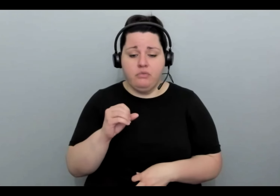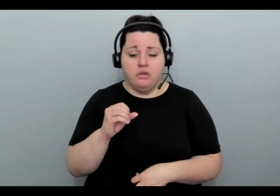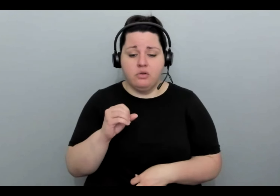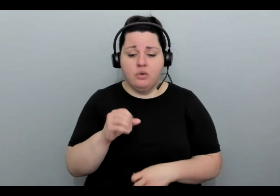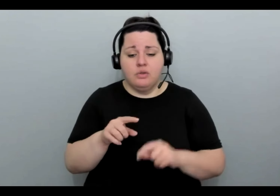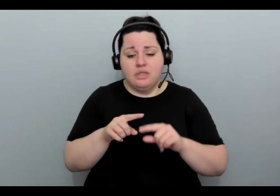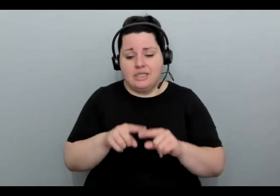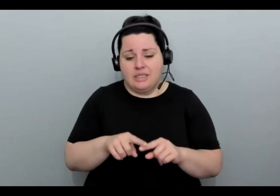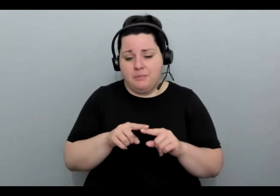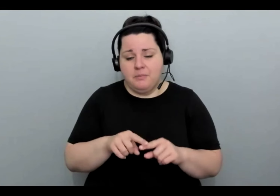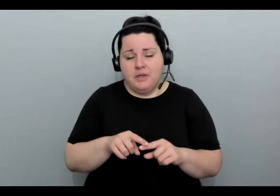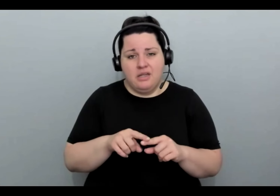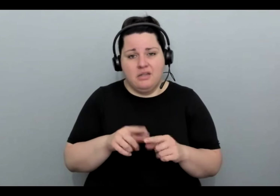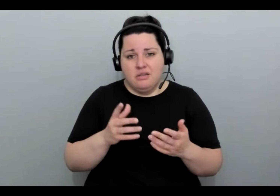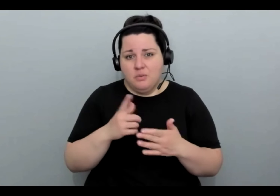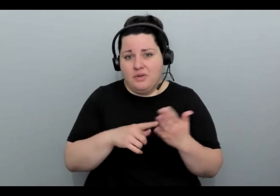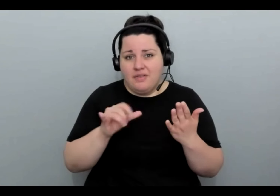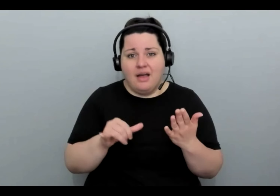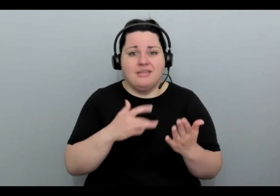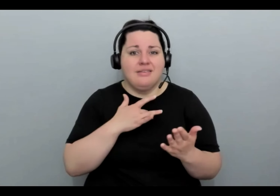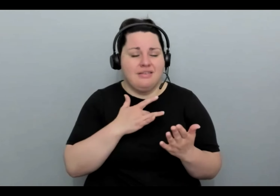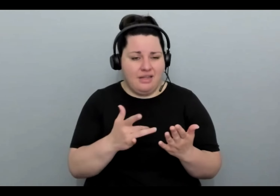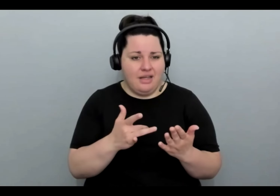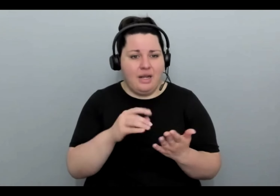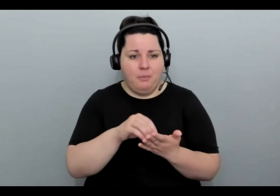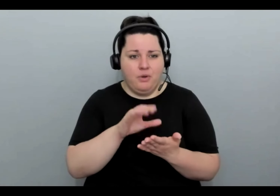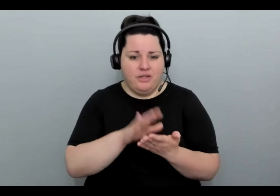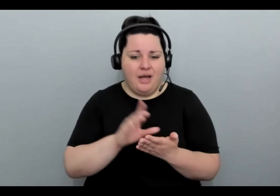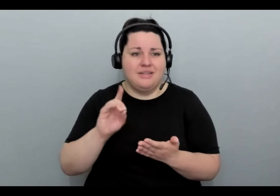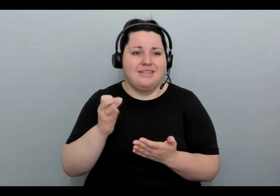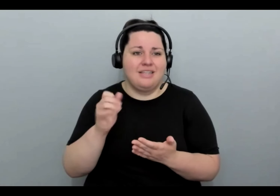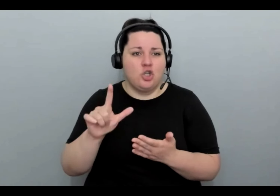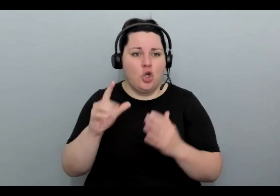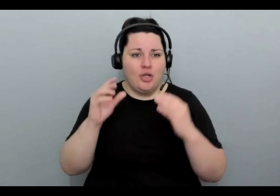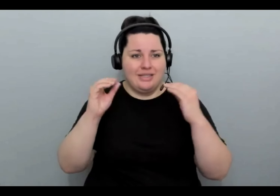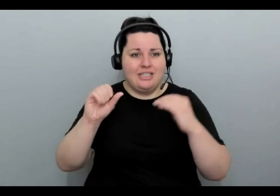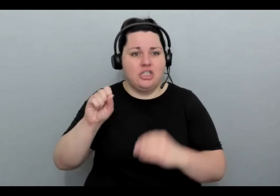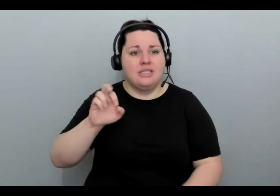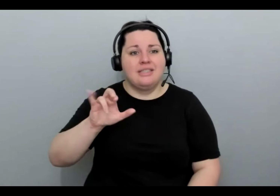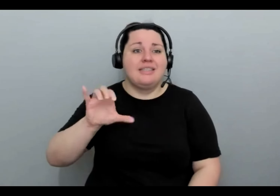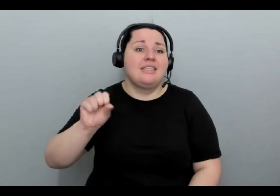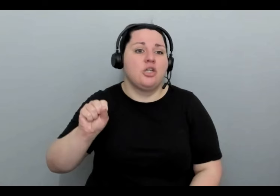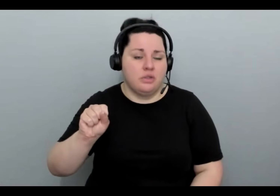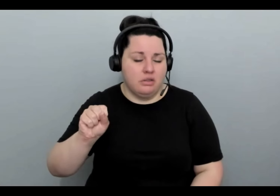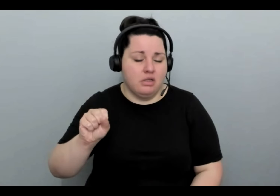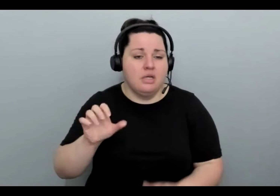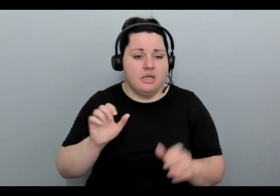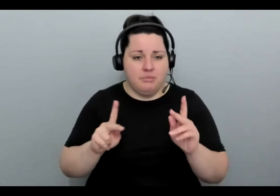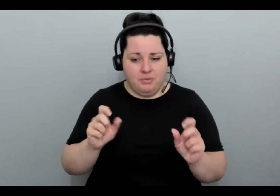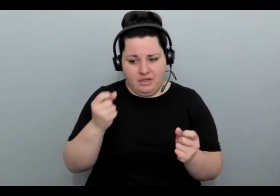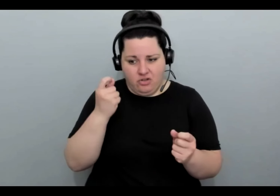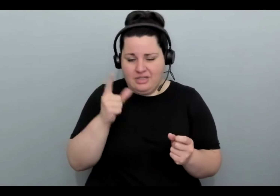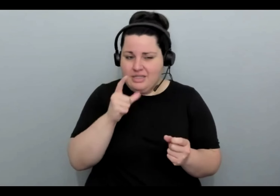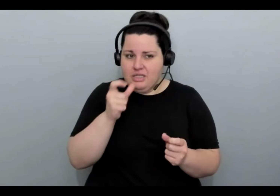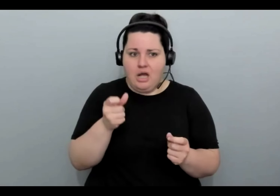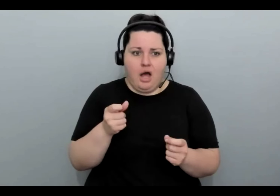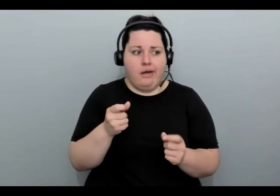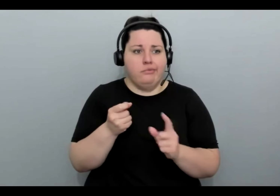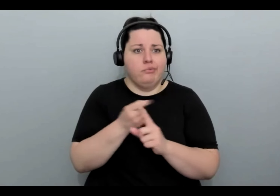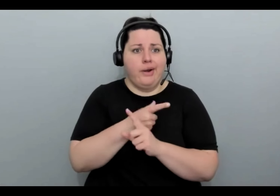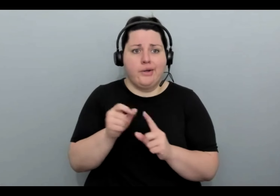it is, typically I tell scholars to put that down as a digital teaching series so that people understand that it's not just random stuff you're